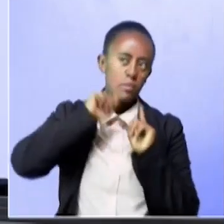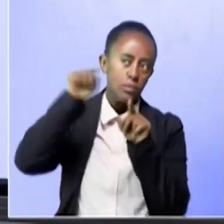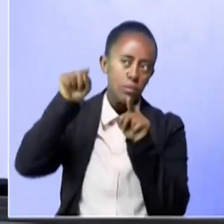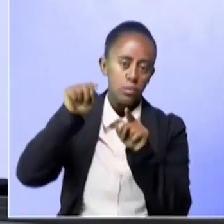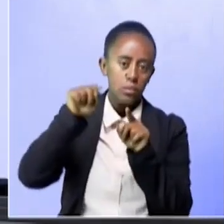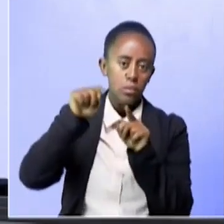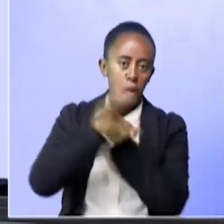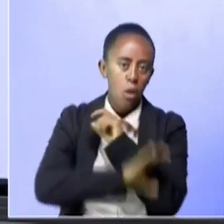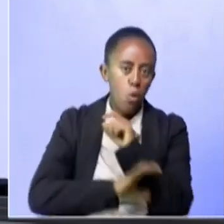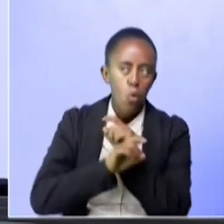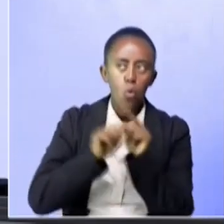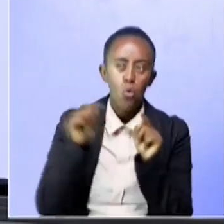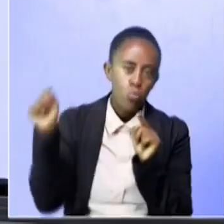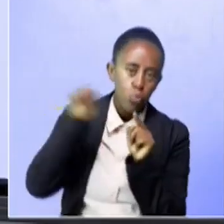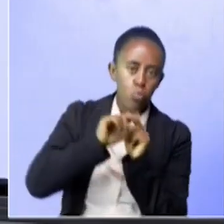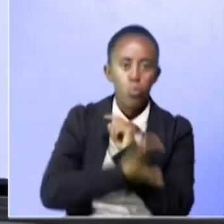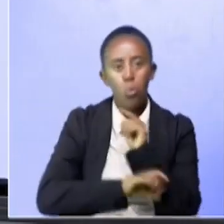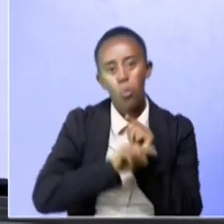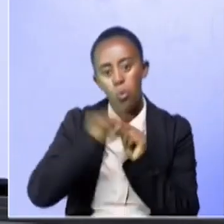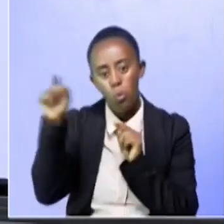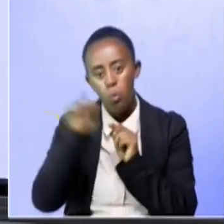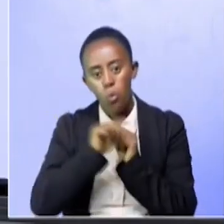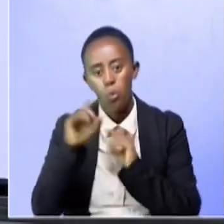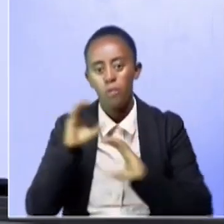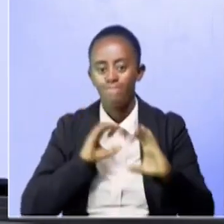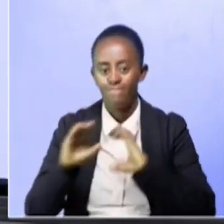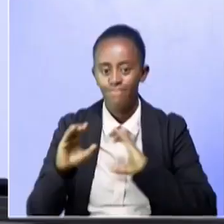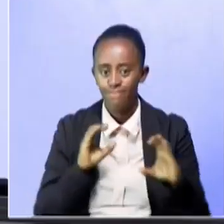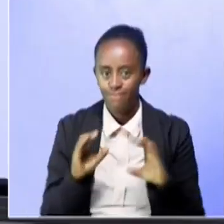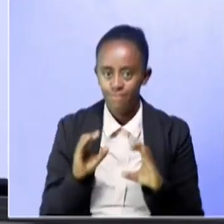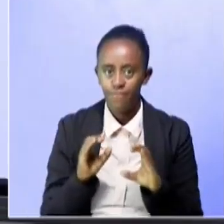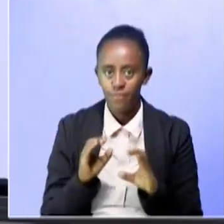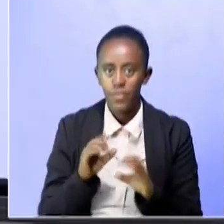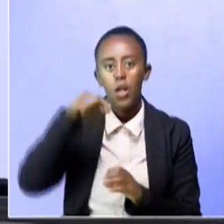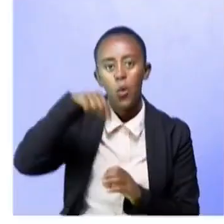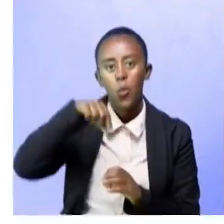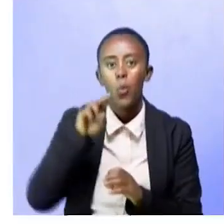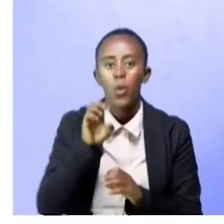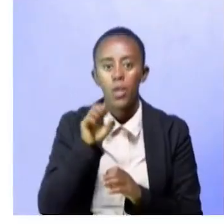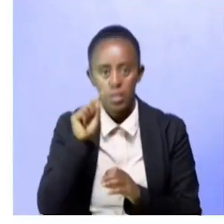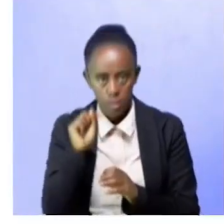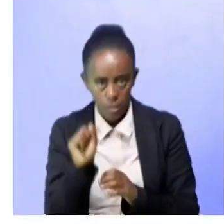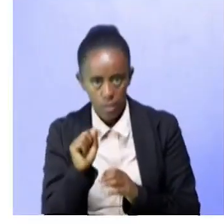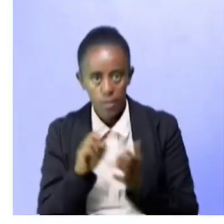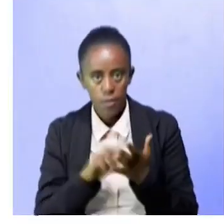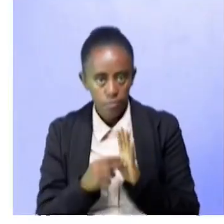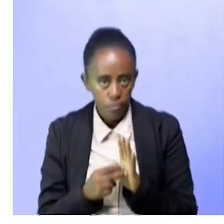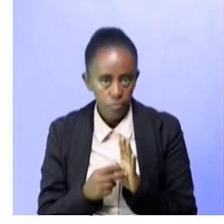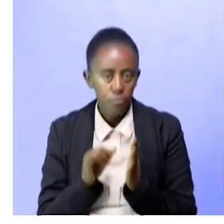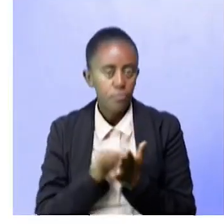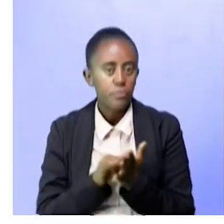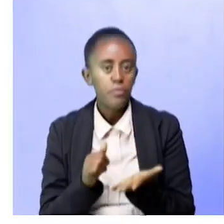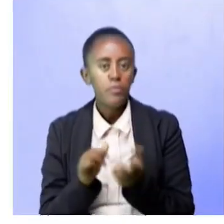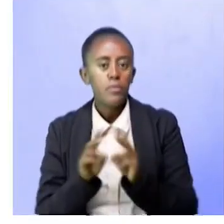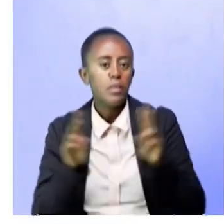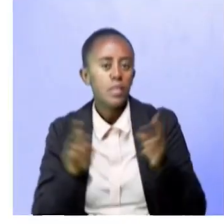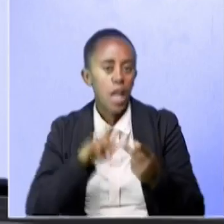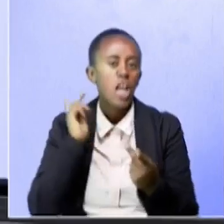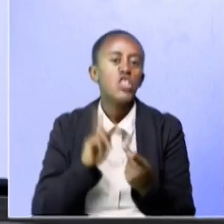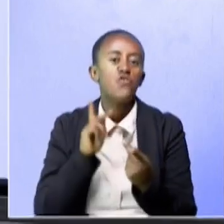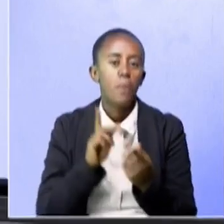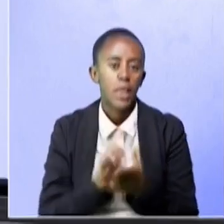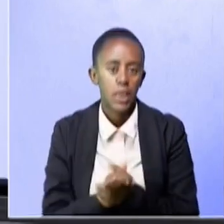through this technology. That is why their quest, yeah, that is a great